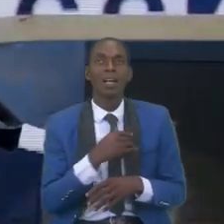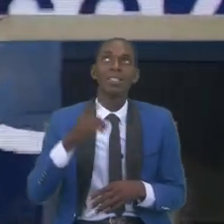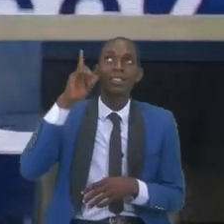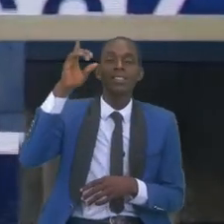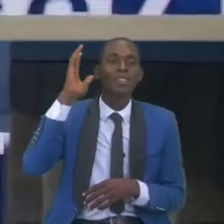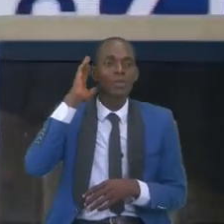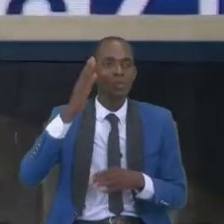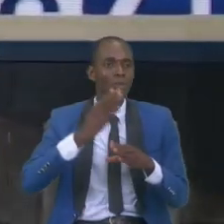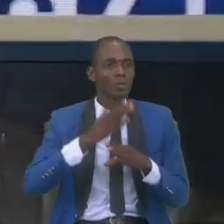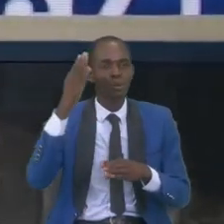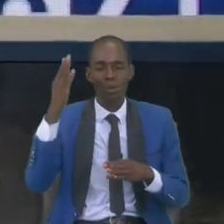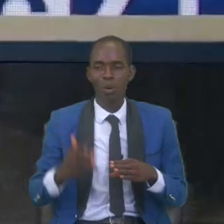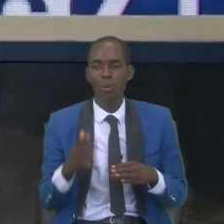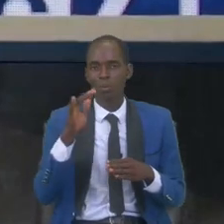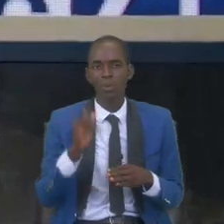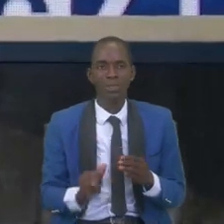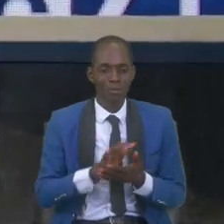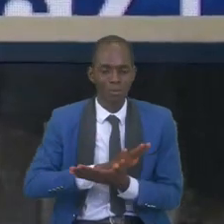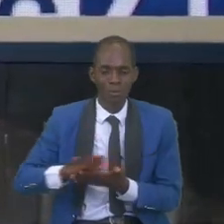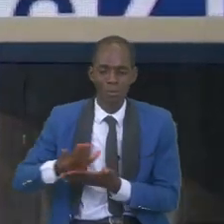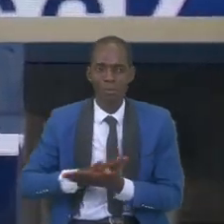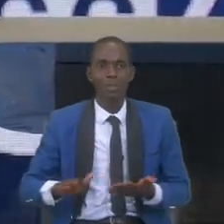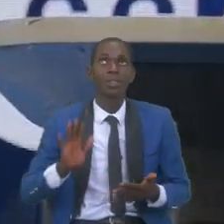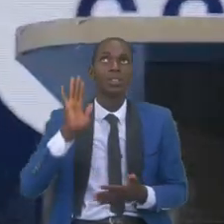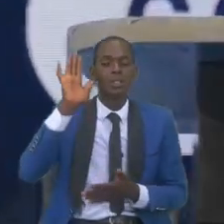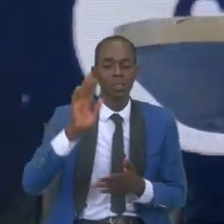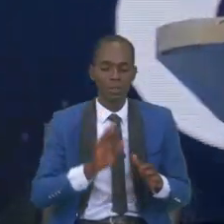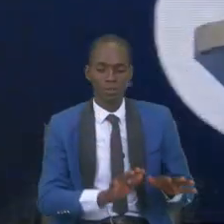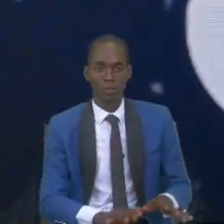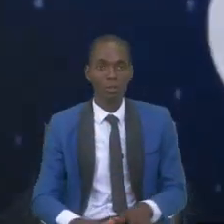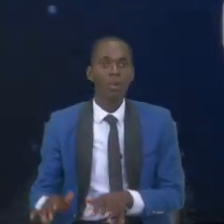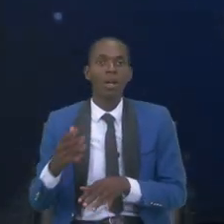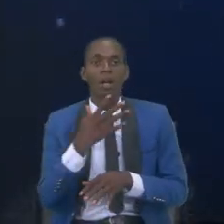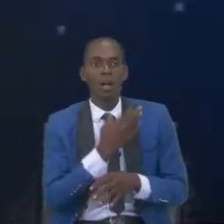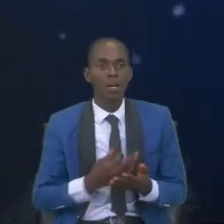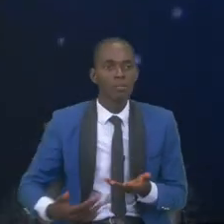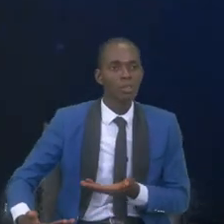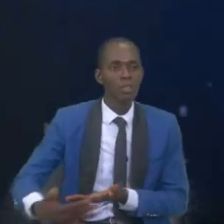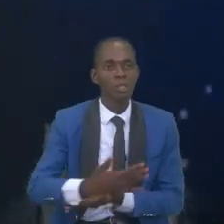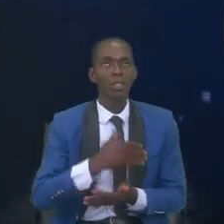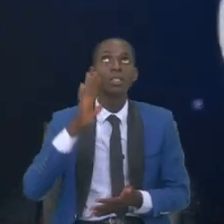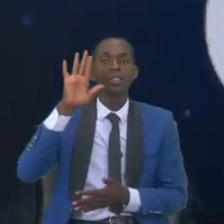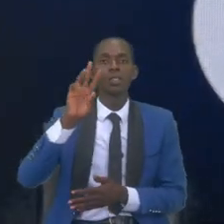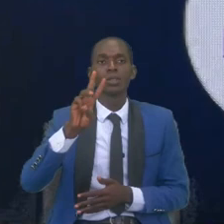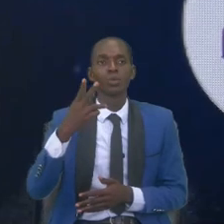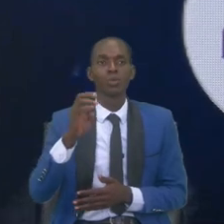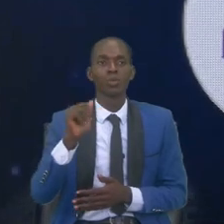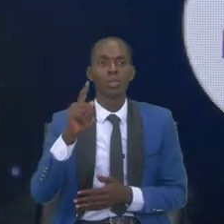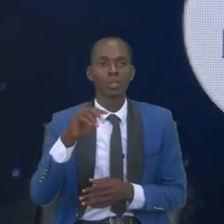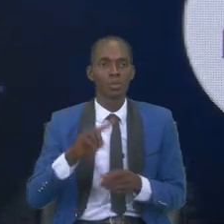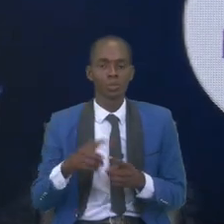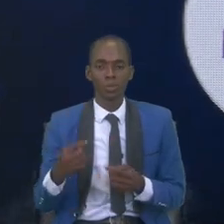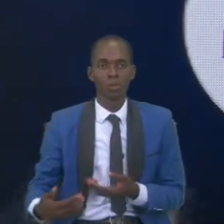thoroughly purge his floor and gather the wheat into the garner. And then it says, but it